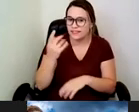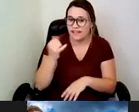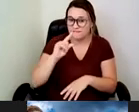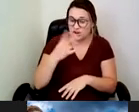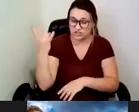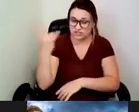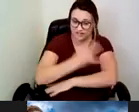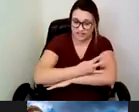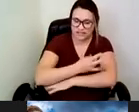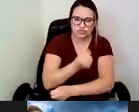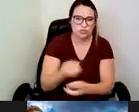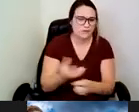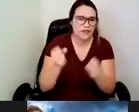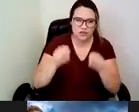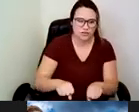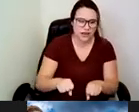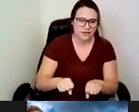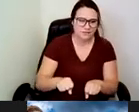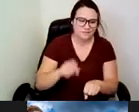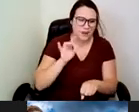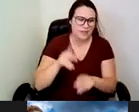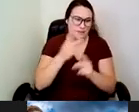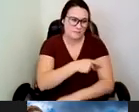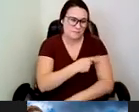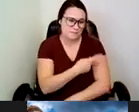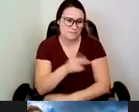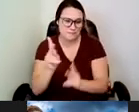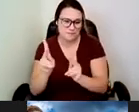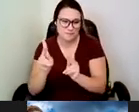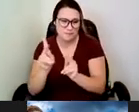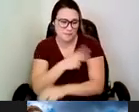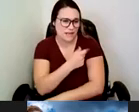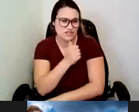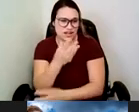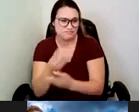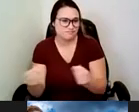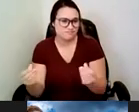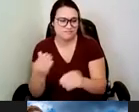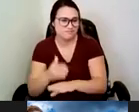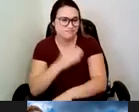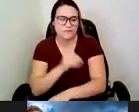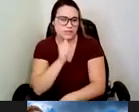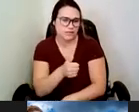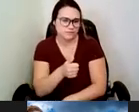But the patient did not improve and then went to comfort care. Next slide.